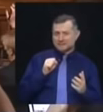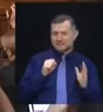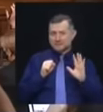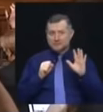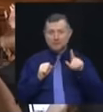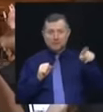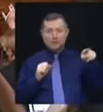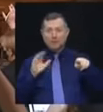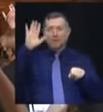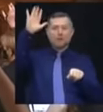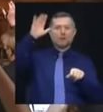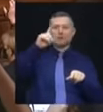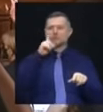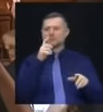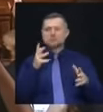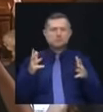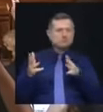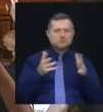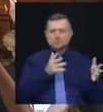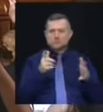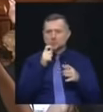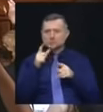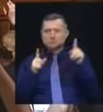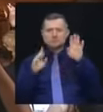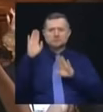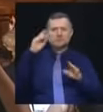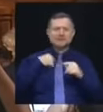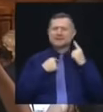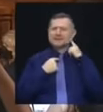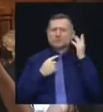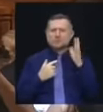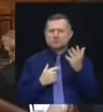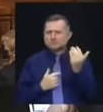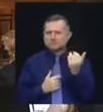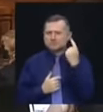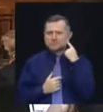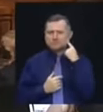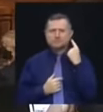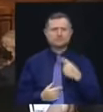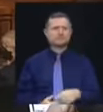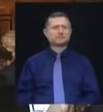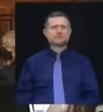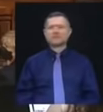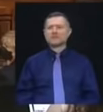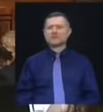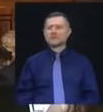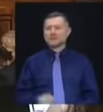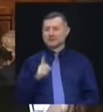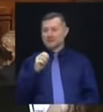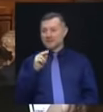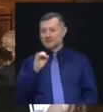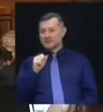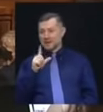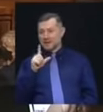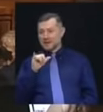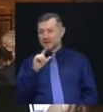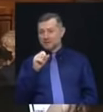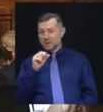Okay. Hearing none? Can't hear you. Okay. Dennis Slattery, is he in the room? I can't see